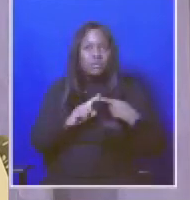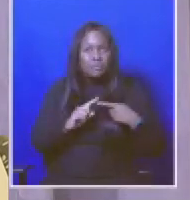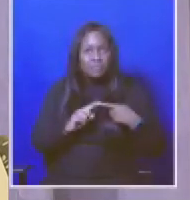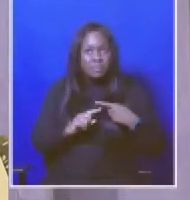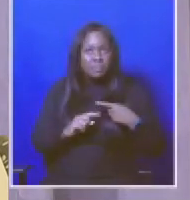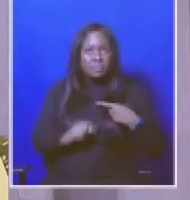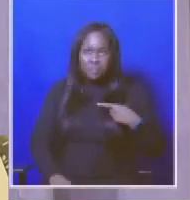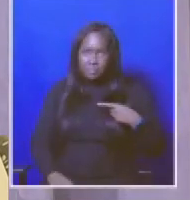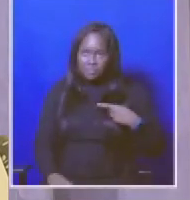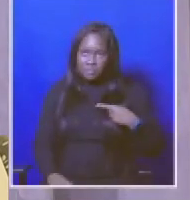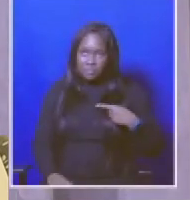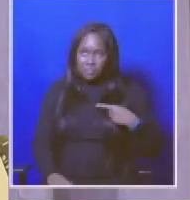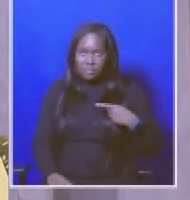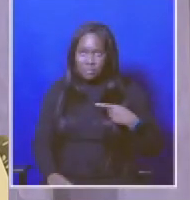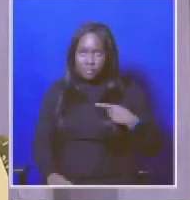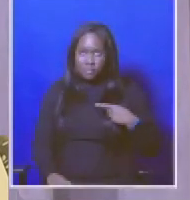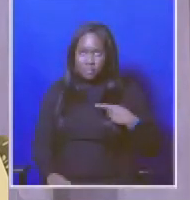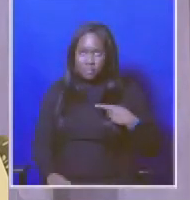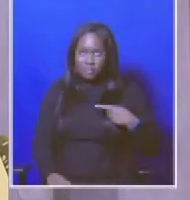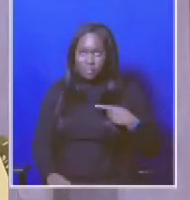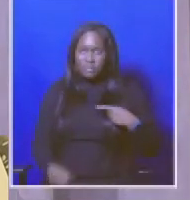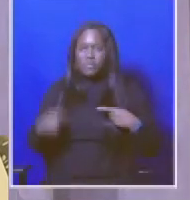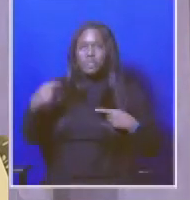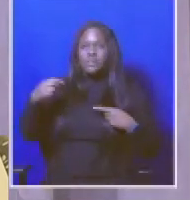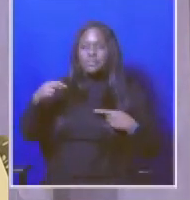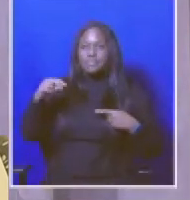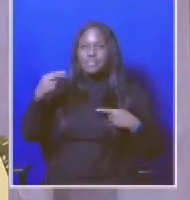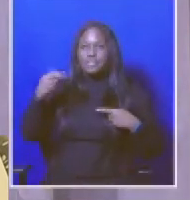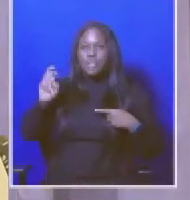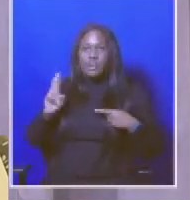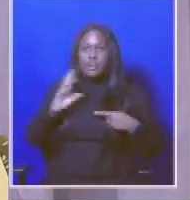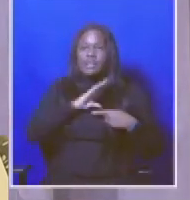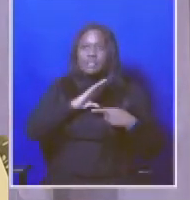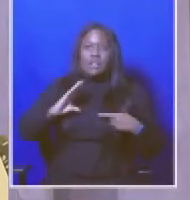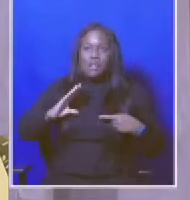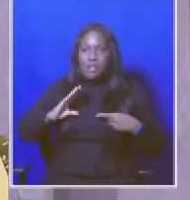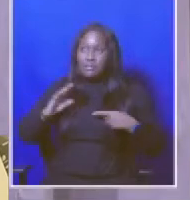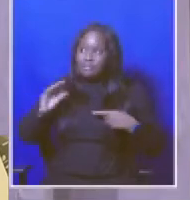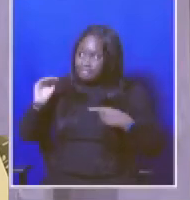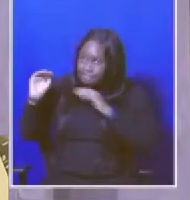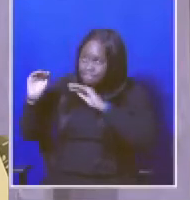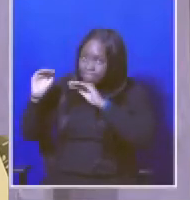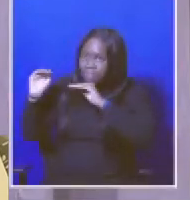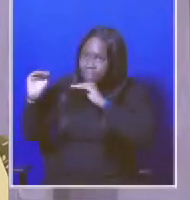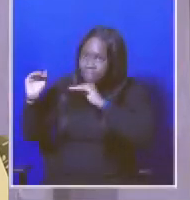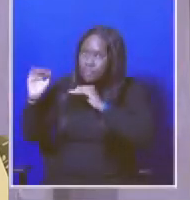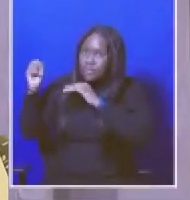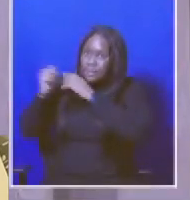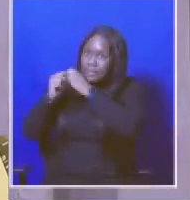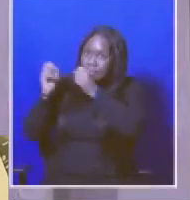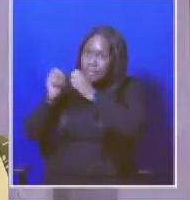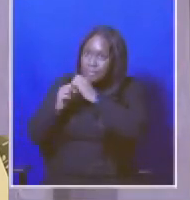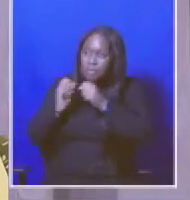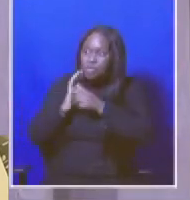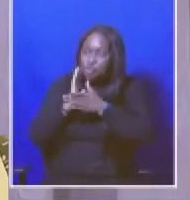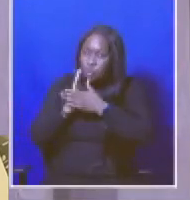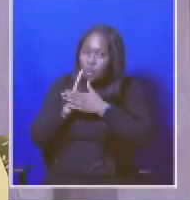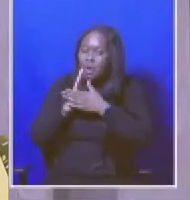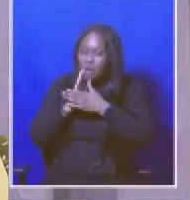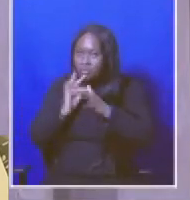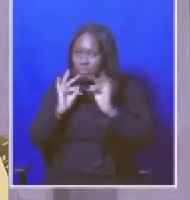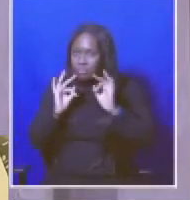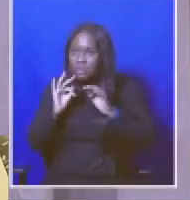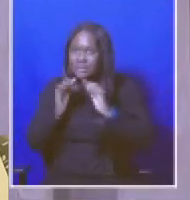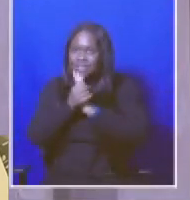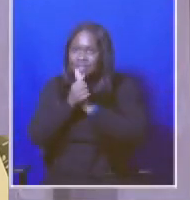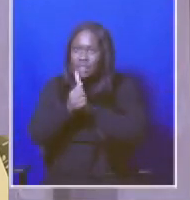through the Human Resource Development Council, to ensure that there are proper skills at those